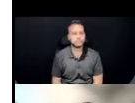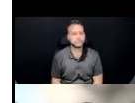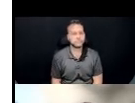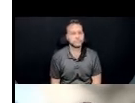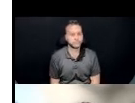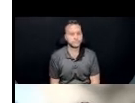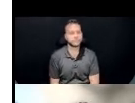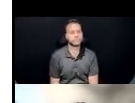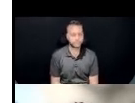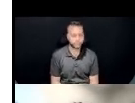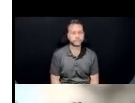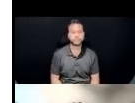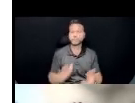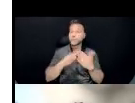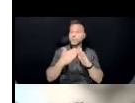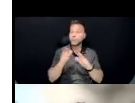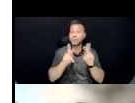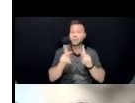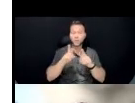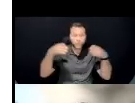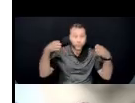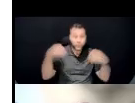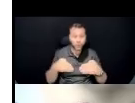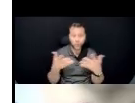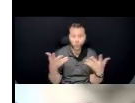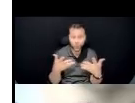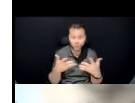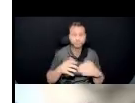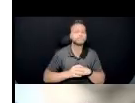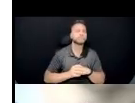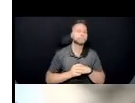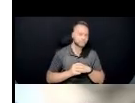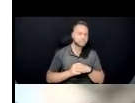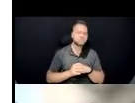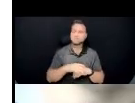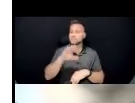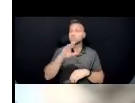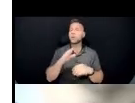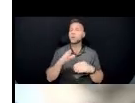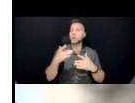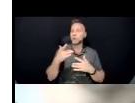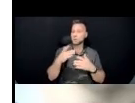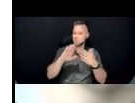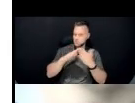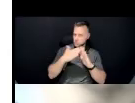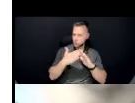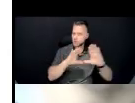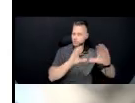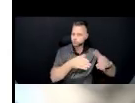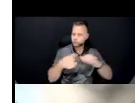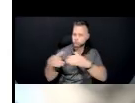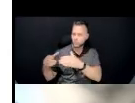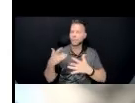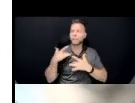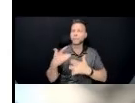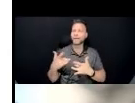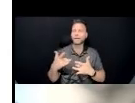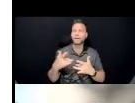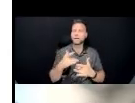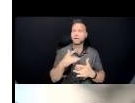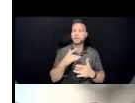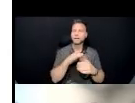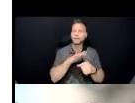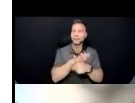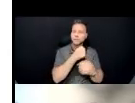Here are our communities of focus. Again, we center communities that are often underrepresented in data